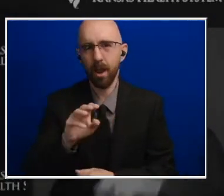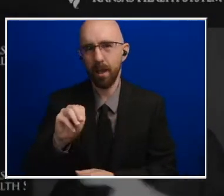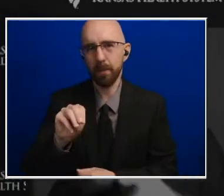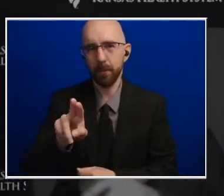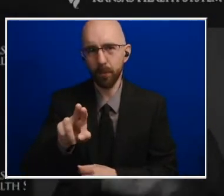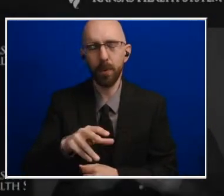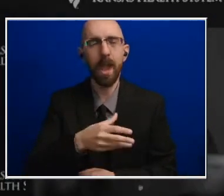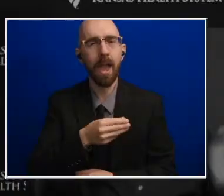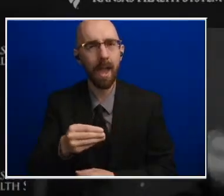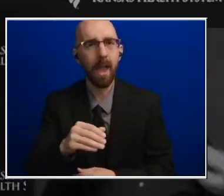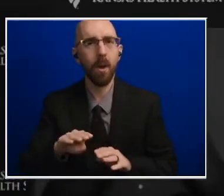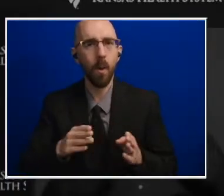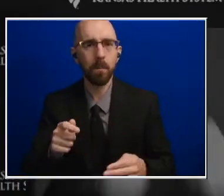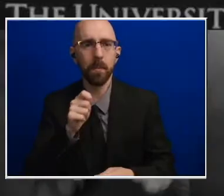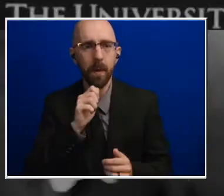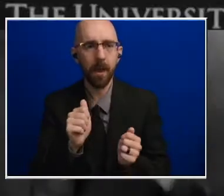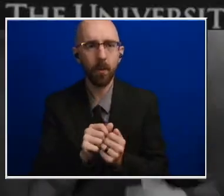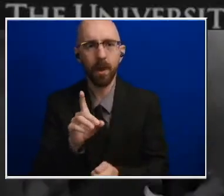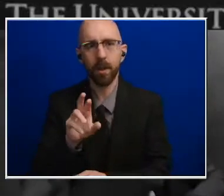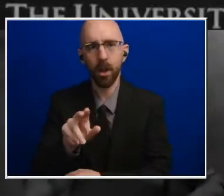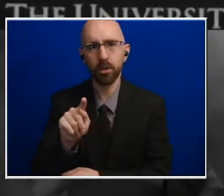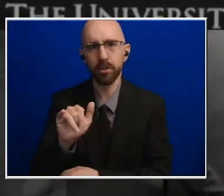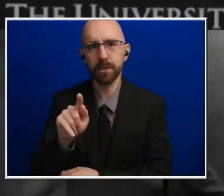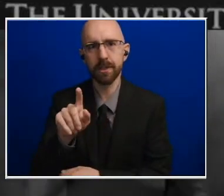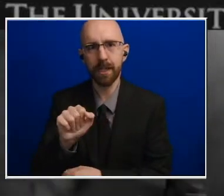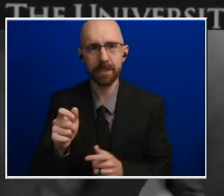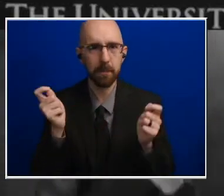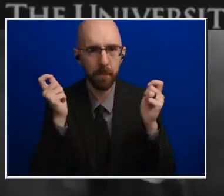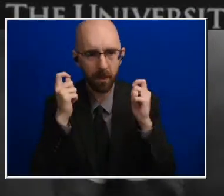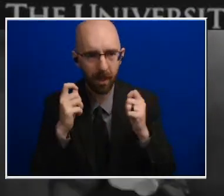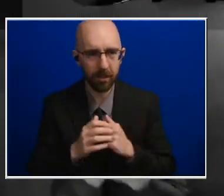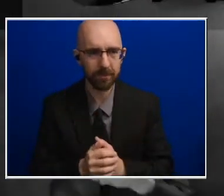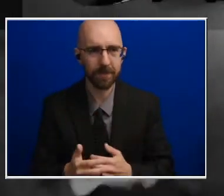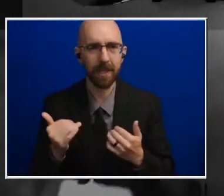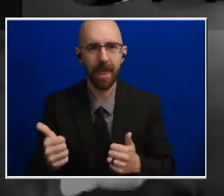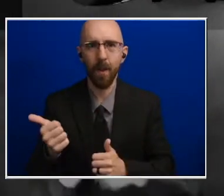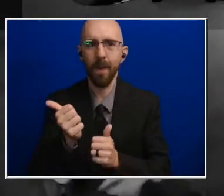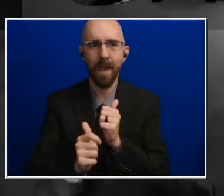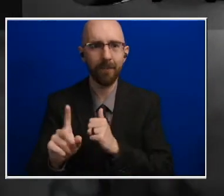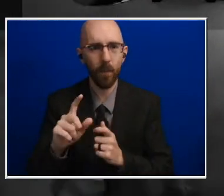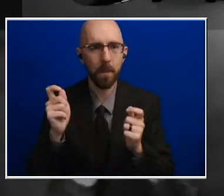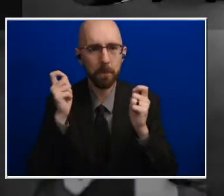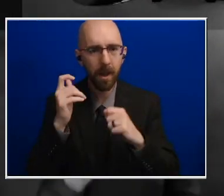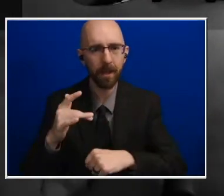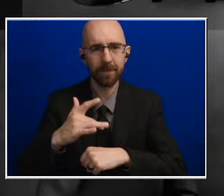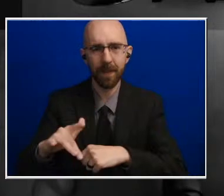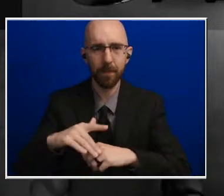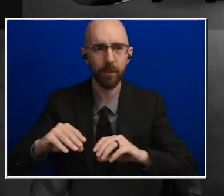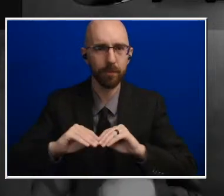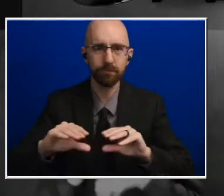open mics with Dr. Stites podcast. Now, everywhere podcasts are available.